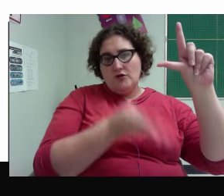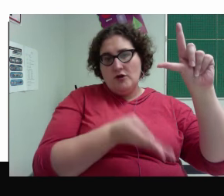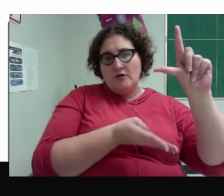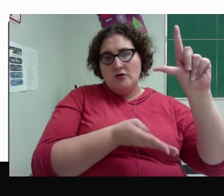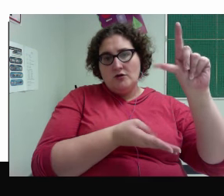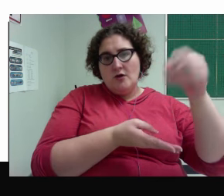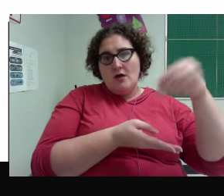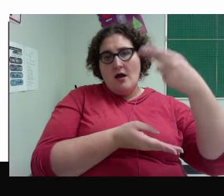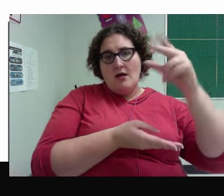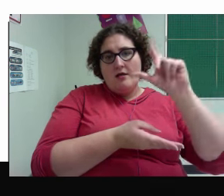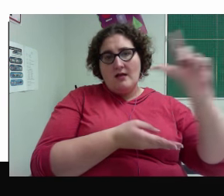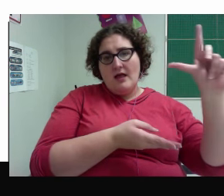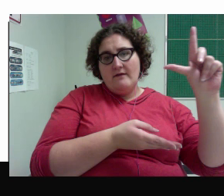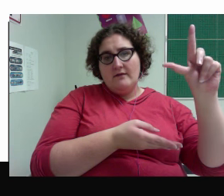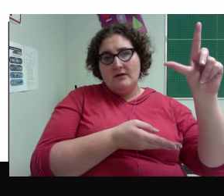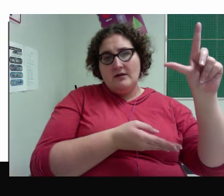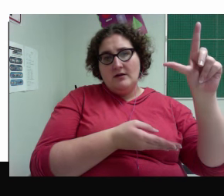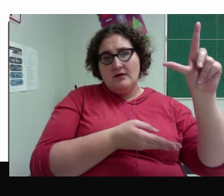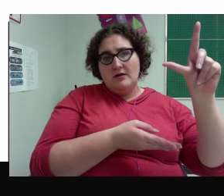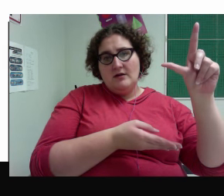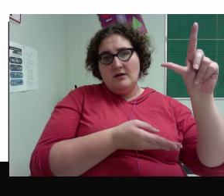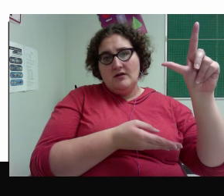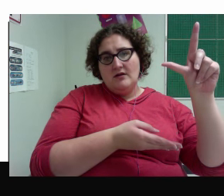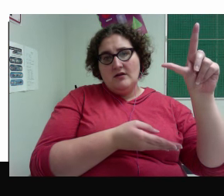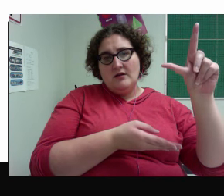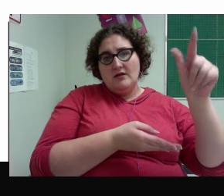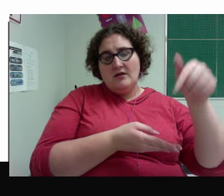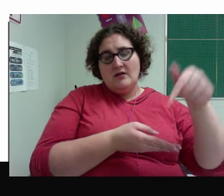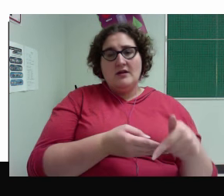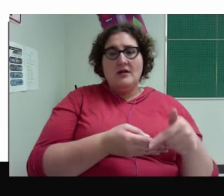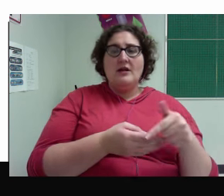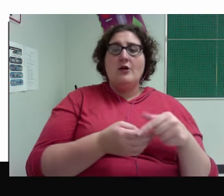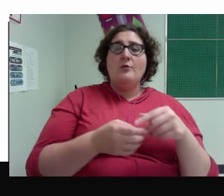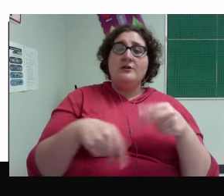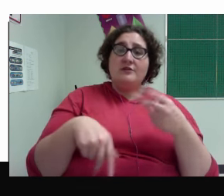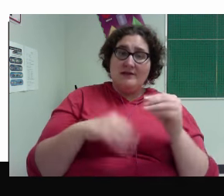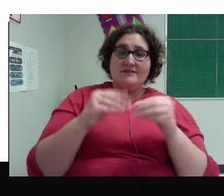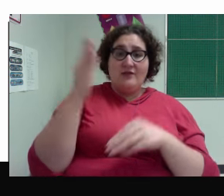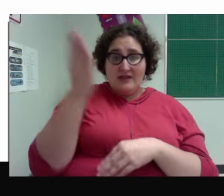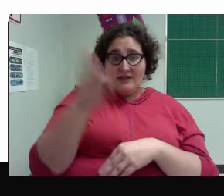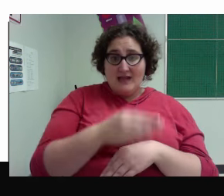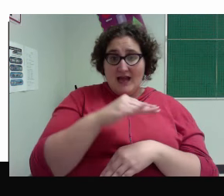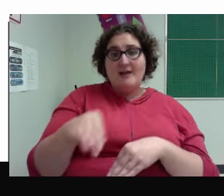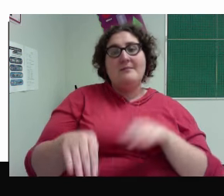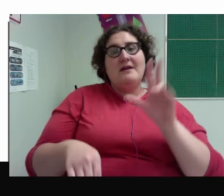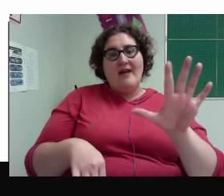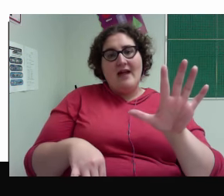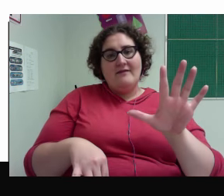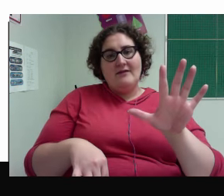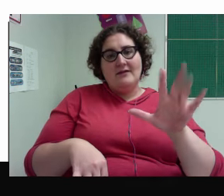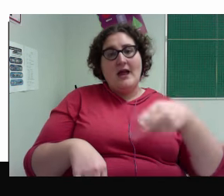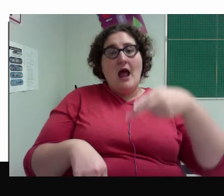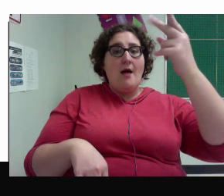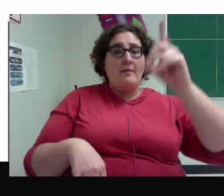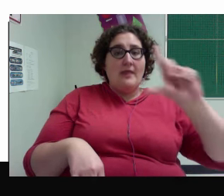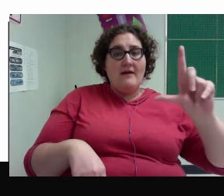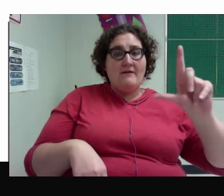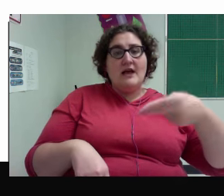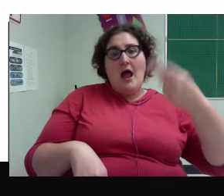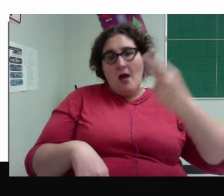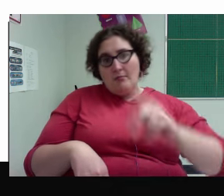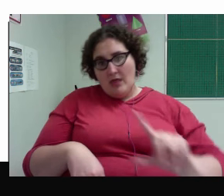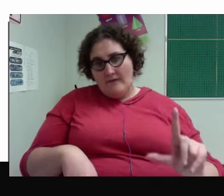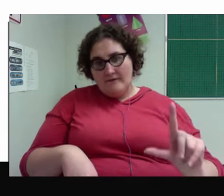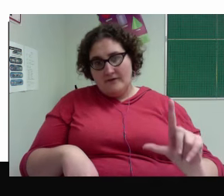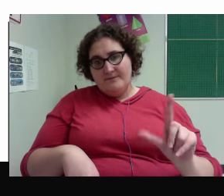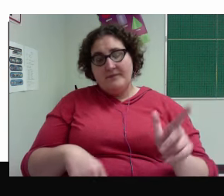transversal, with this line, my transversal or upper left would be 5, so it's angle 1 and angle 5.